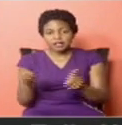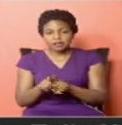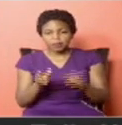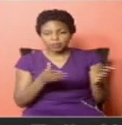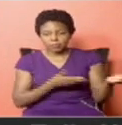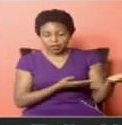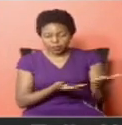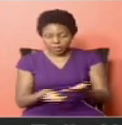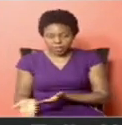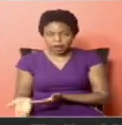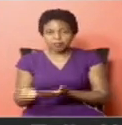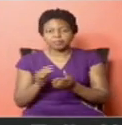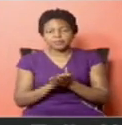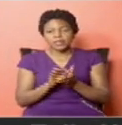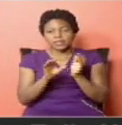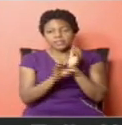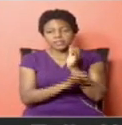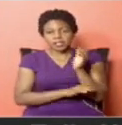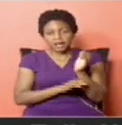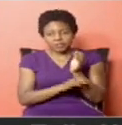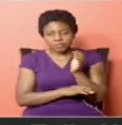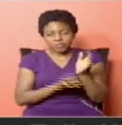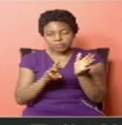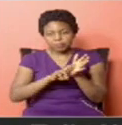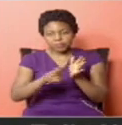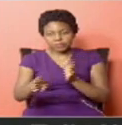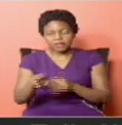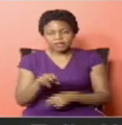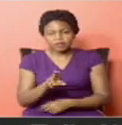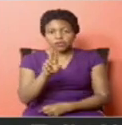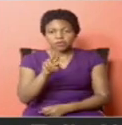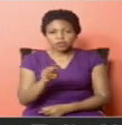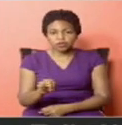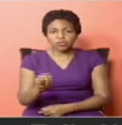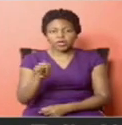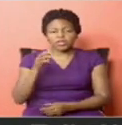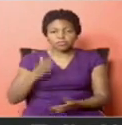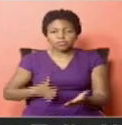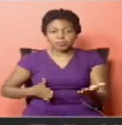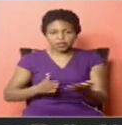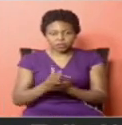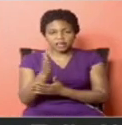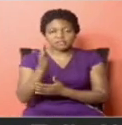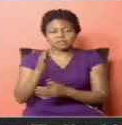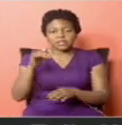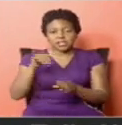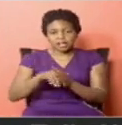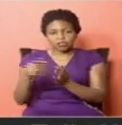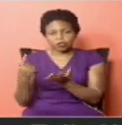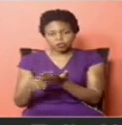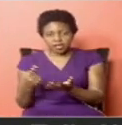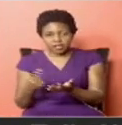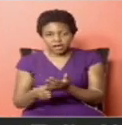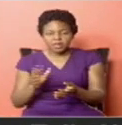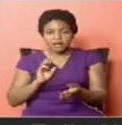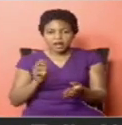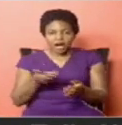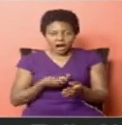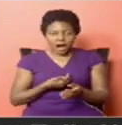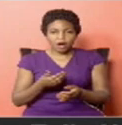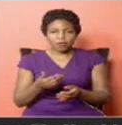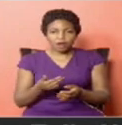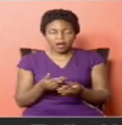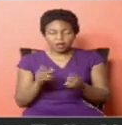the presence of the country rep, UN Human Rights in Uganda, our